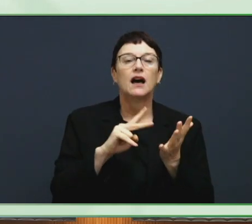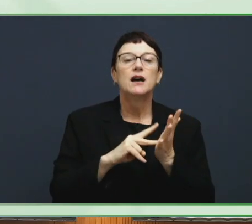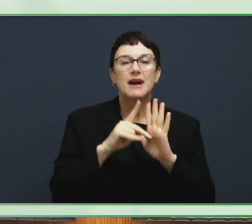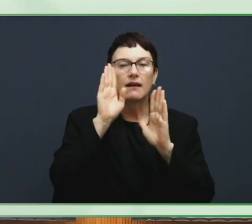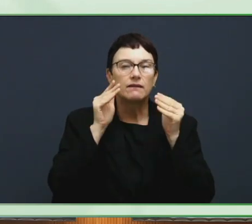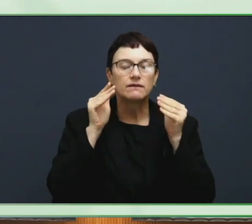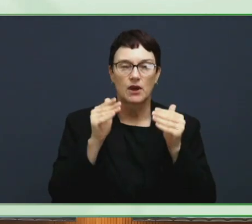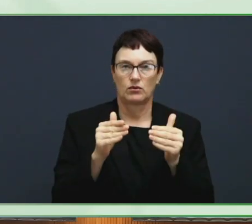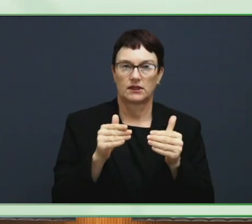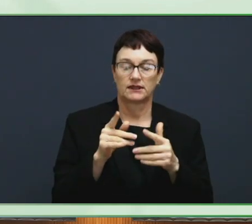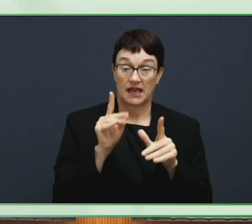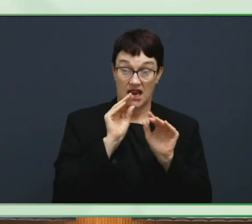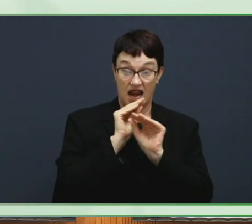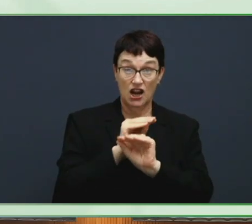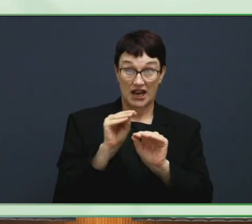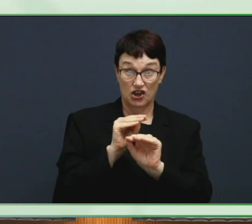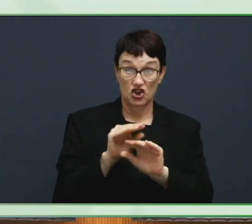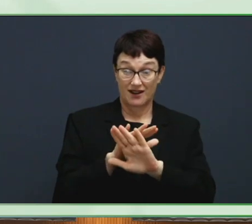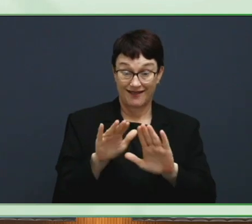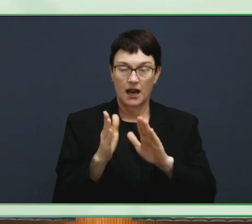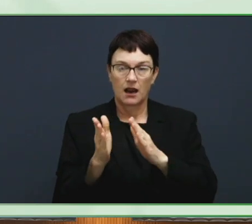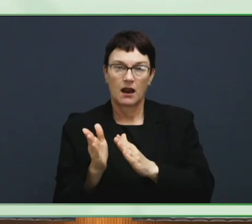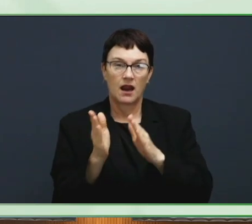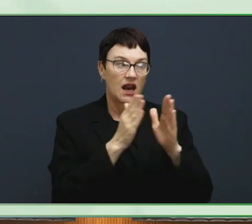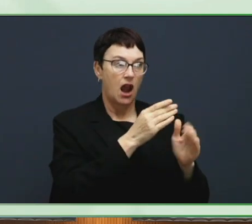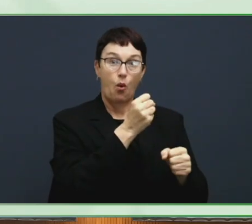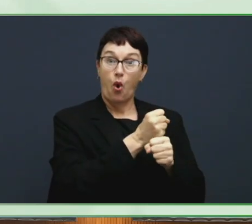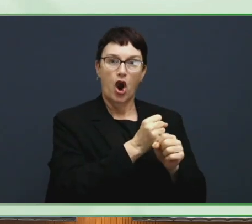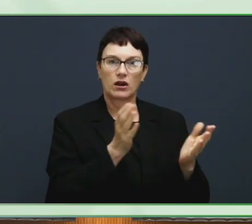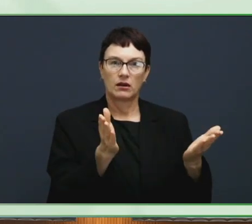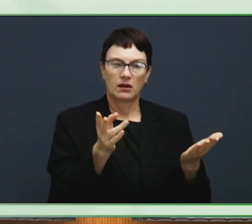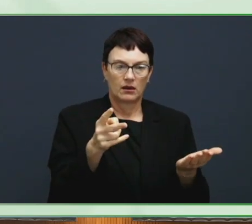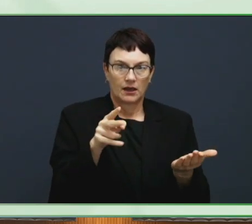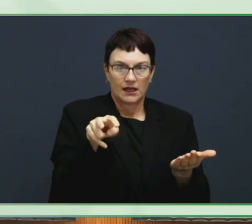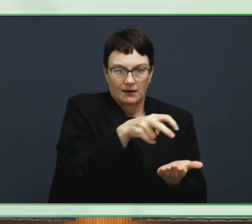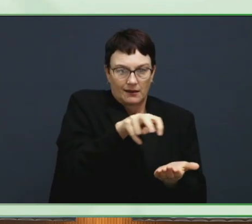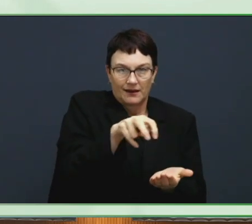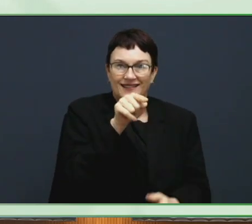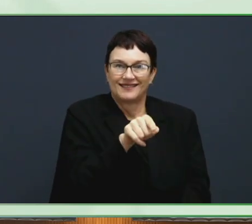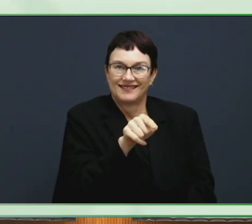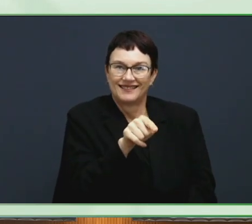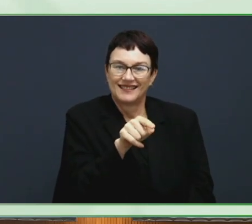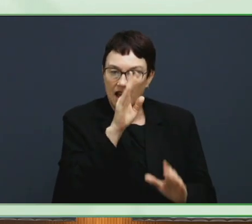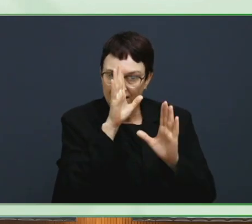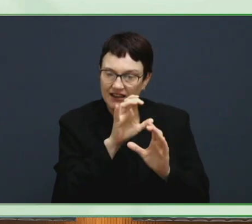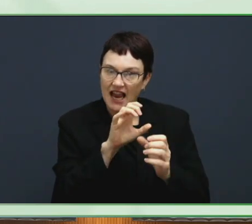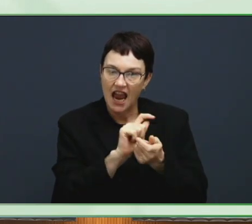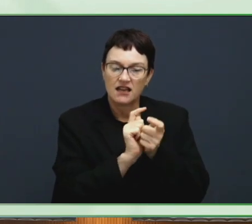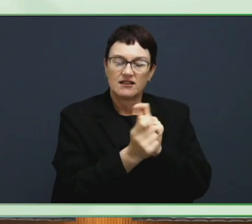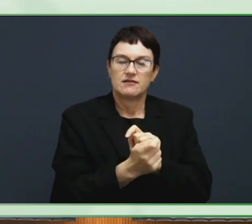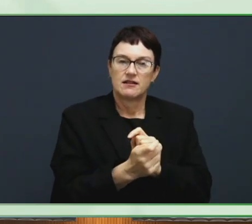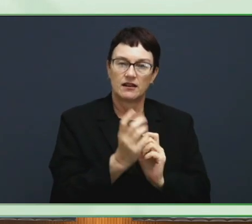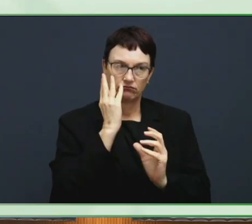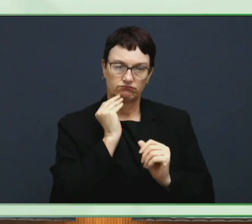children will gain hands-on experience so that they are employed in